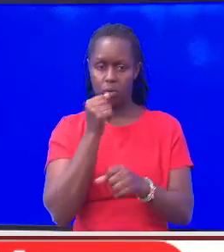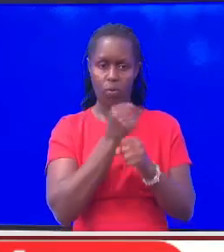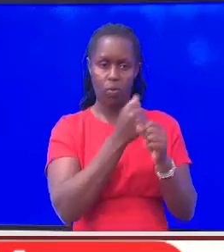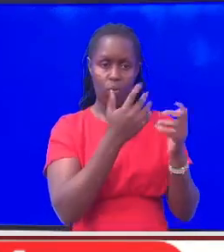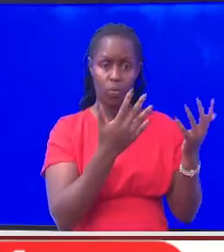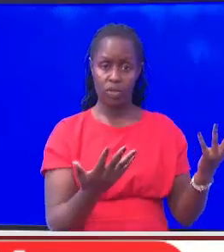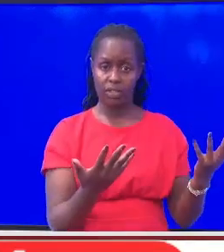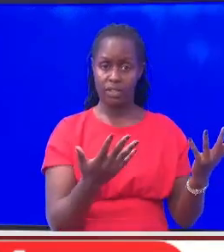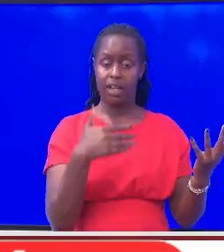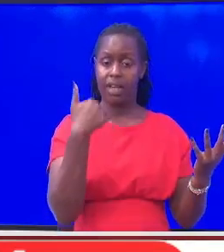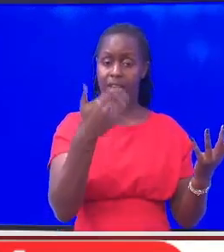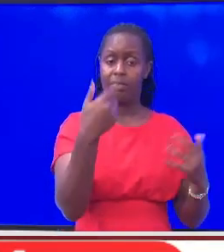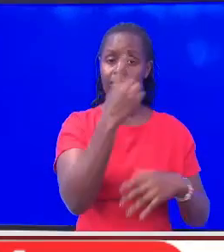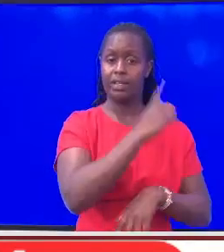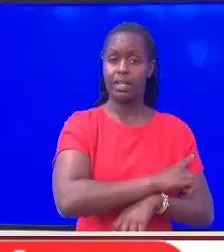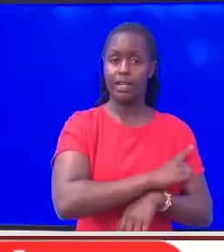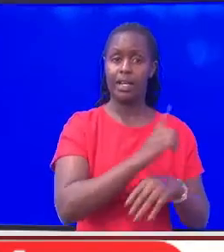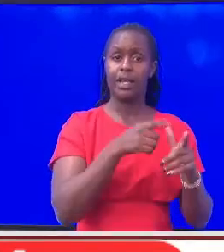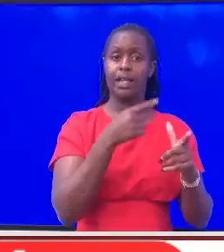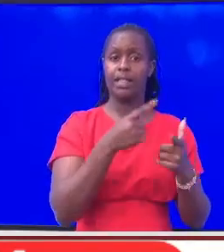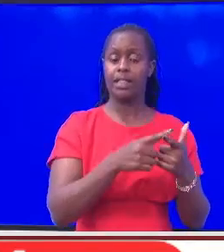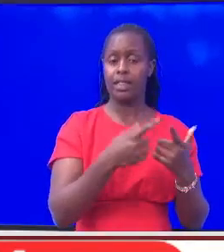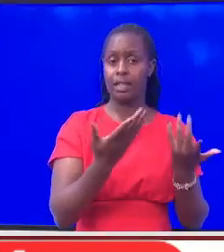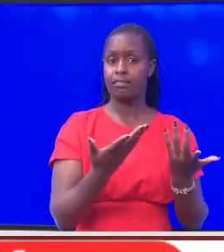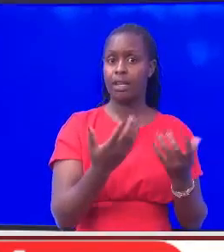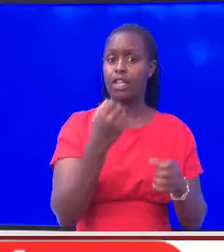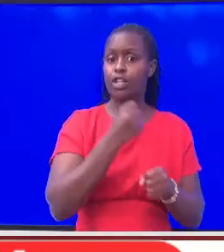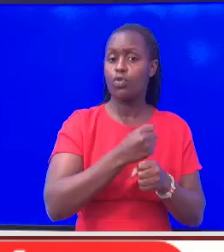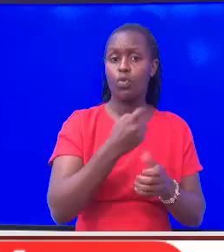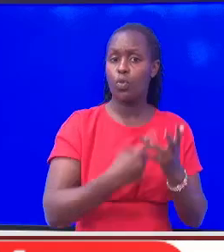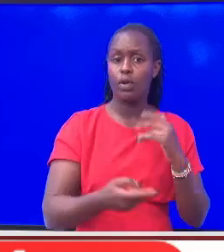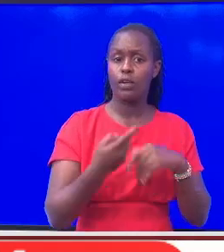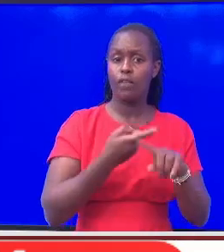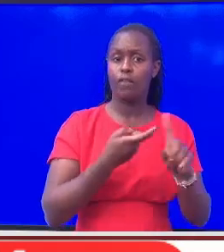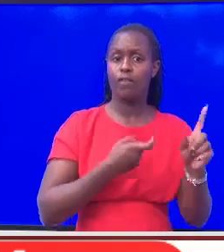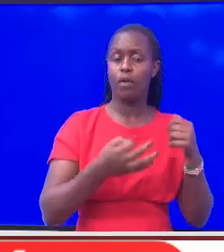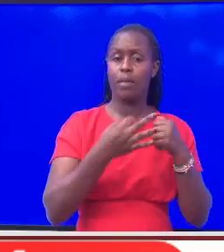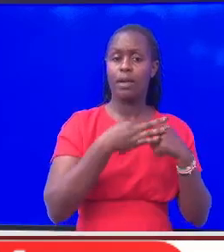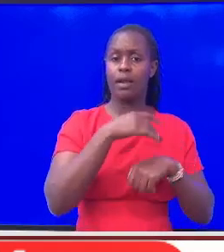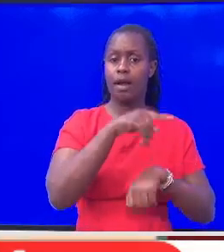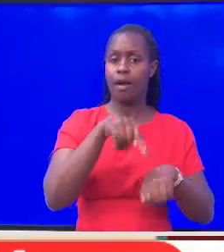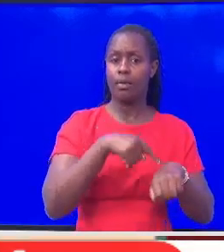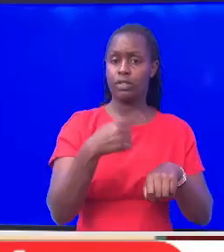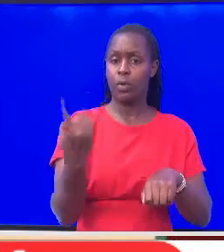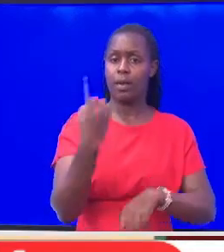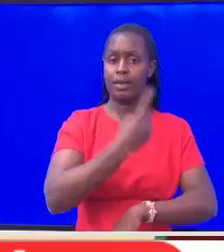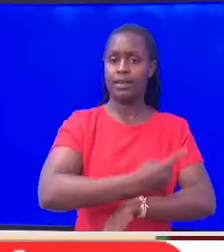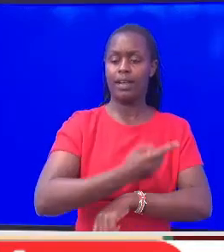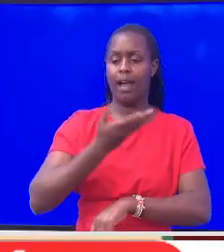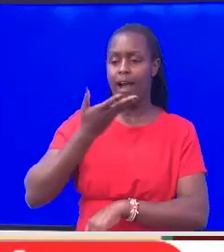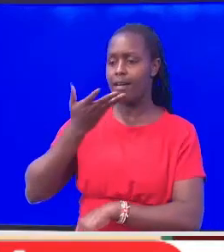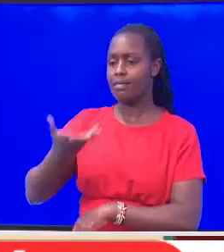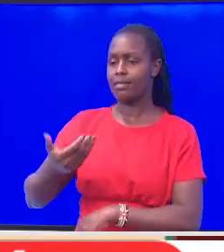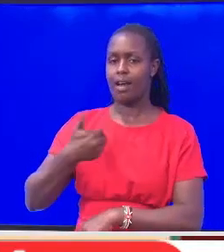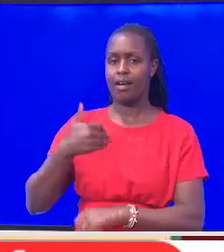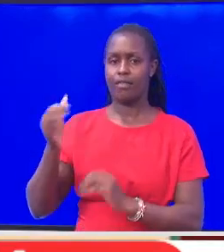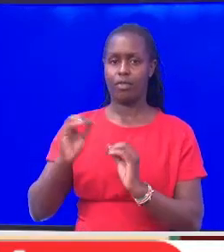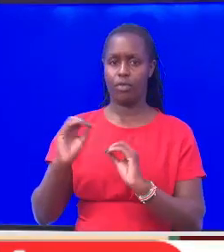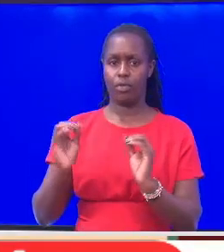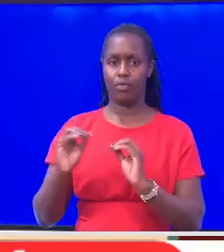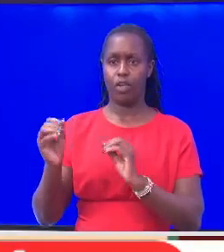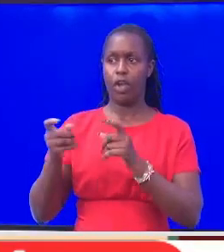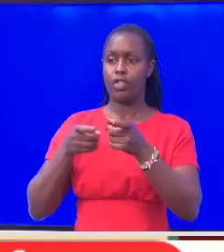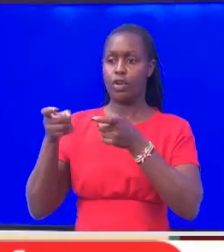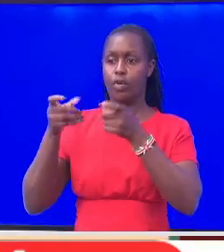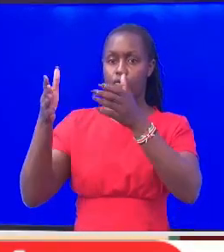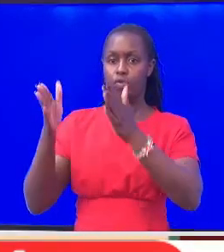are doing on a day-to-day basis, what they do for 8 hours a day, there is no answer. Hence the call by the Controller of